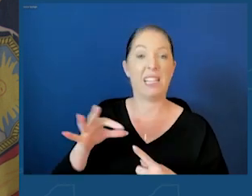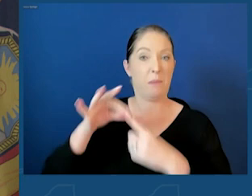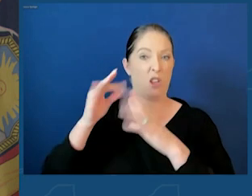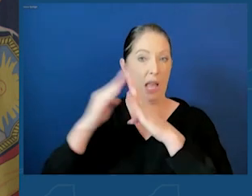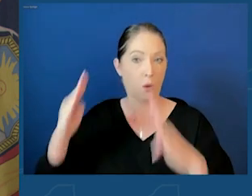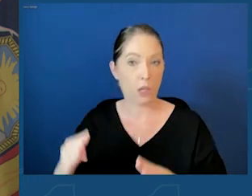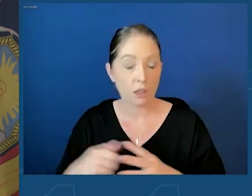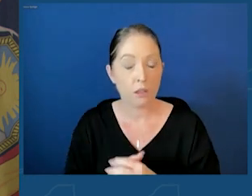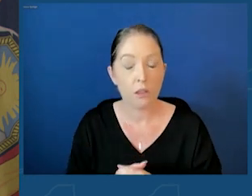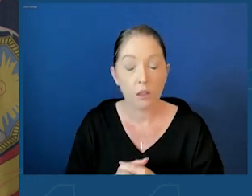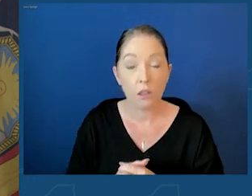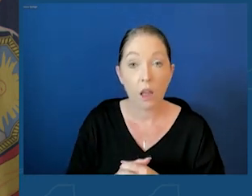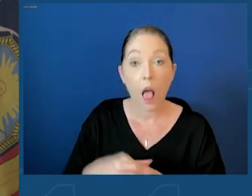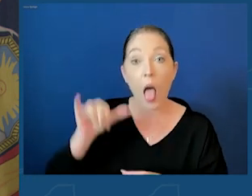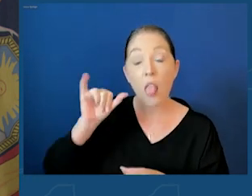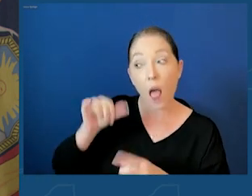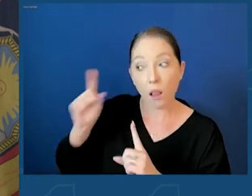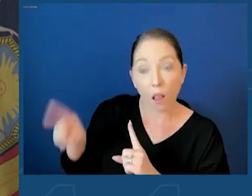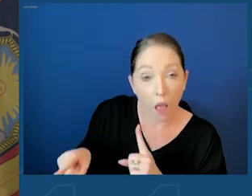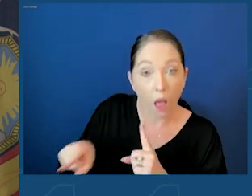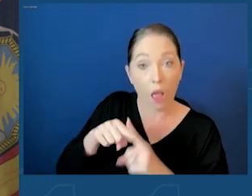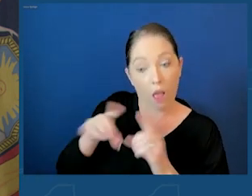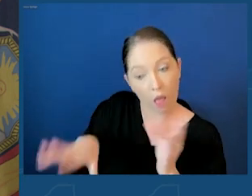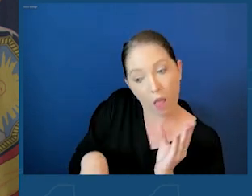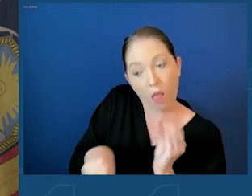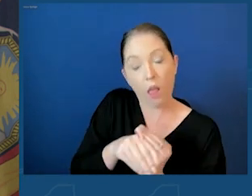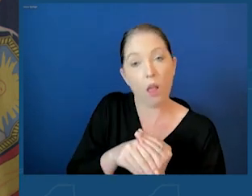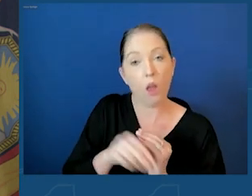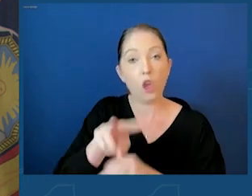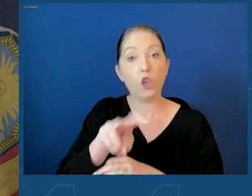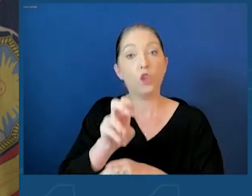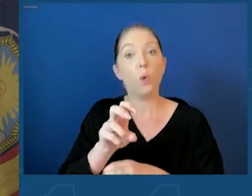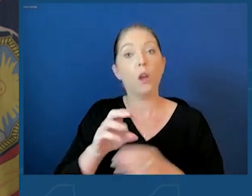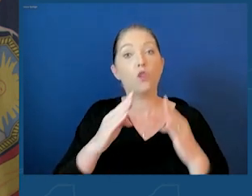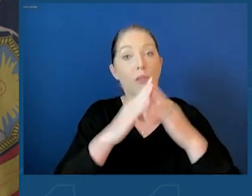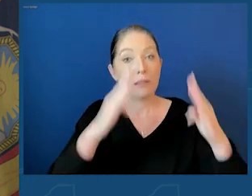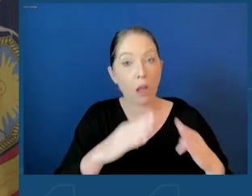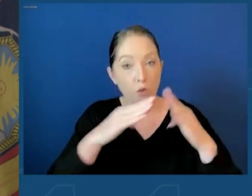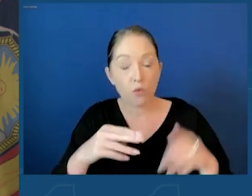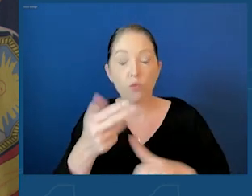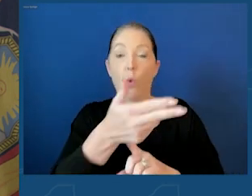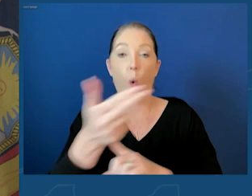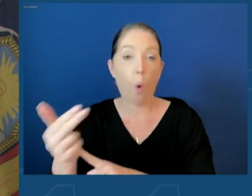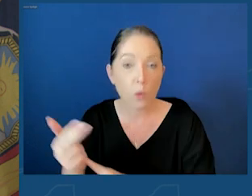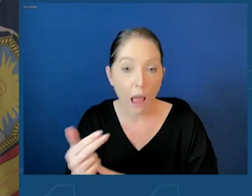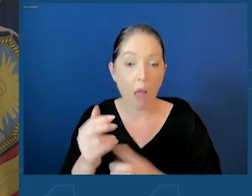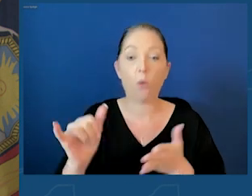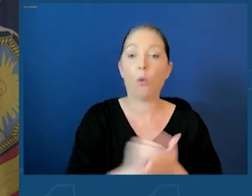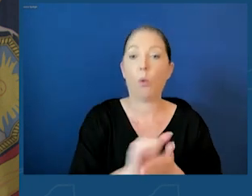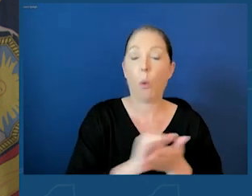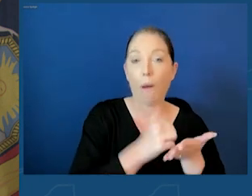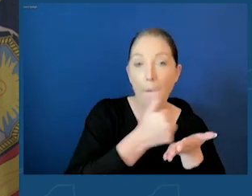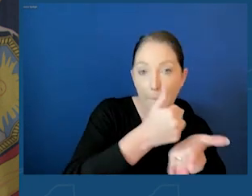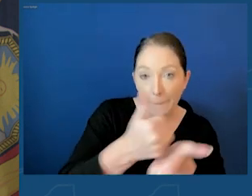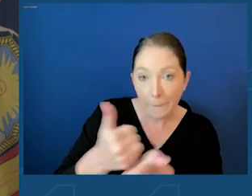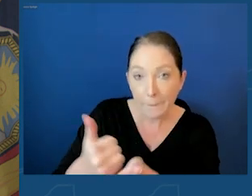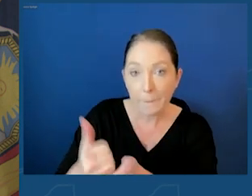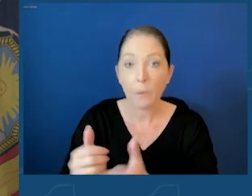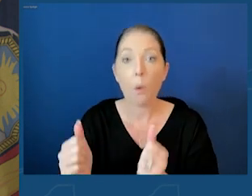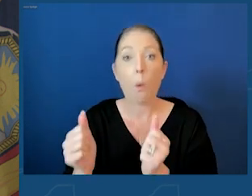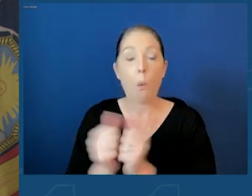addition to the over 200 shelters and hotels that are stood up by the City of New York with some financial support from the